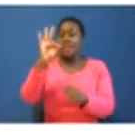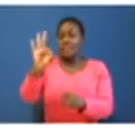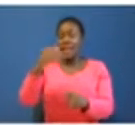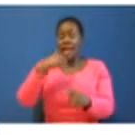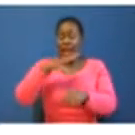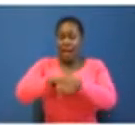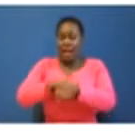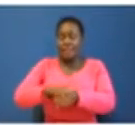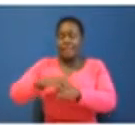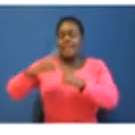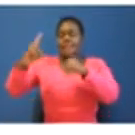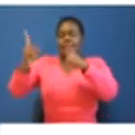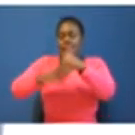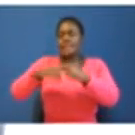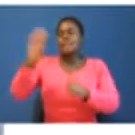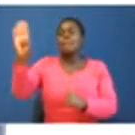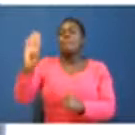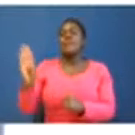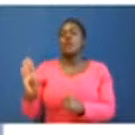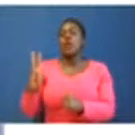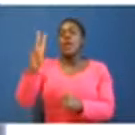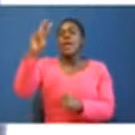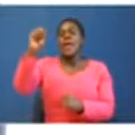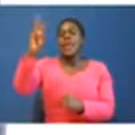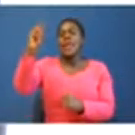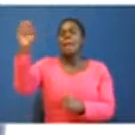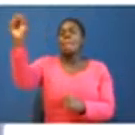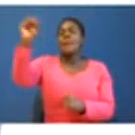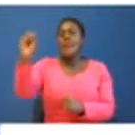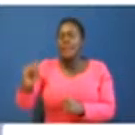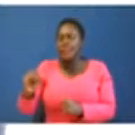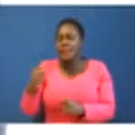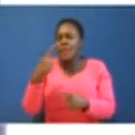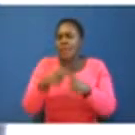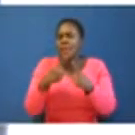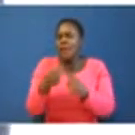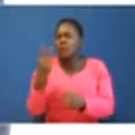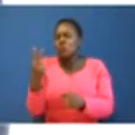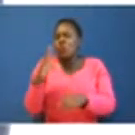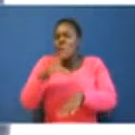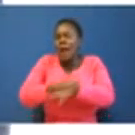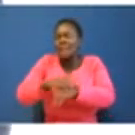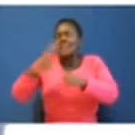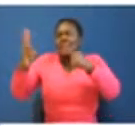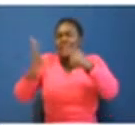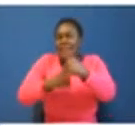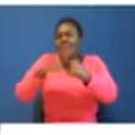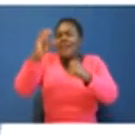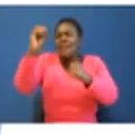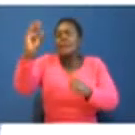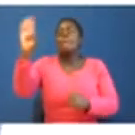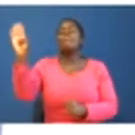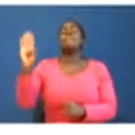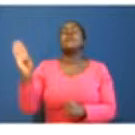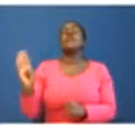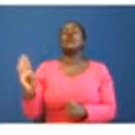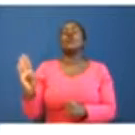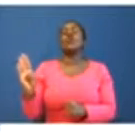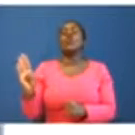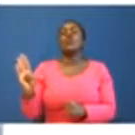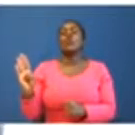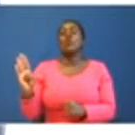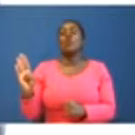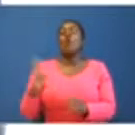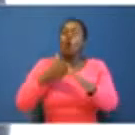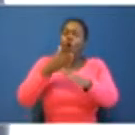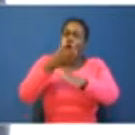got six billion from the national government nms i think in the last few years i've got what almost 70 billion almost 70 billion they've handled